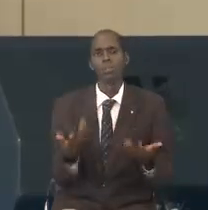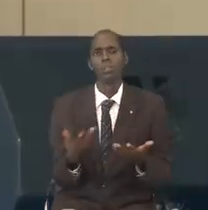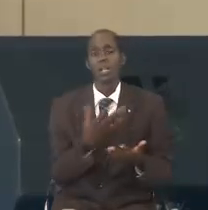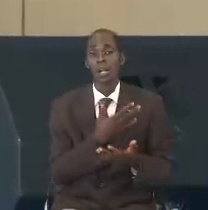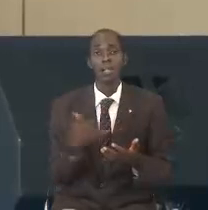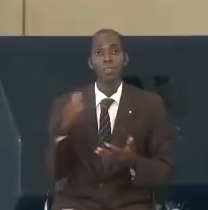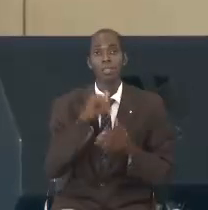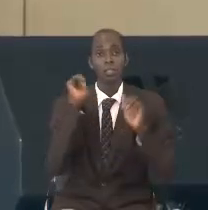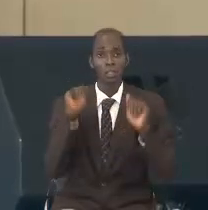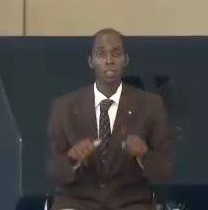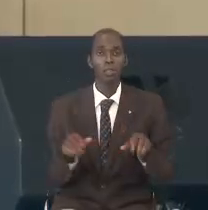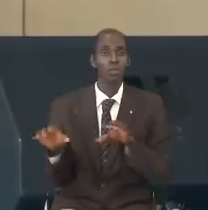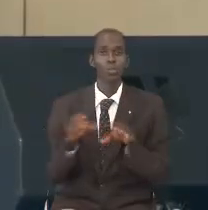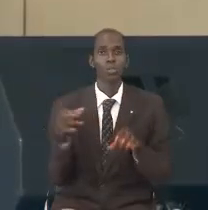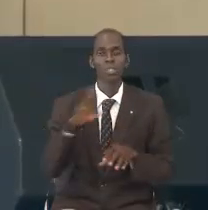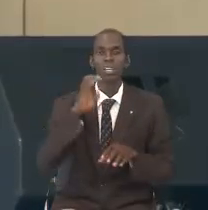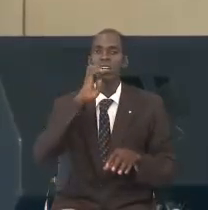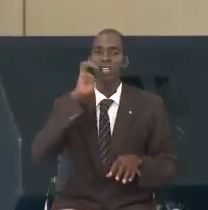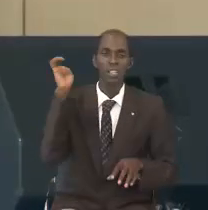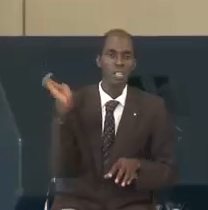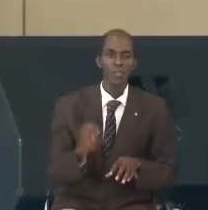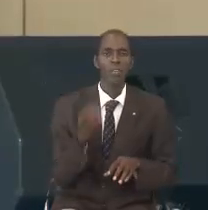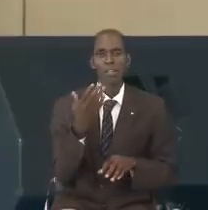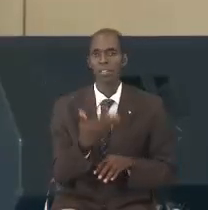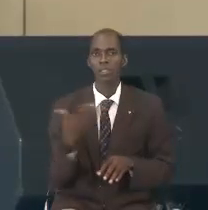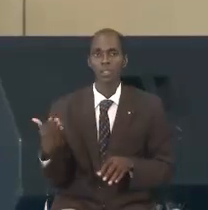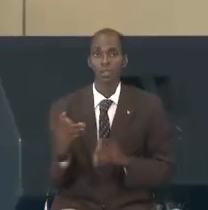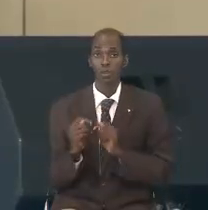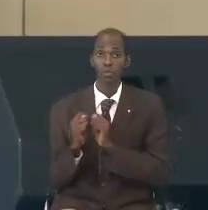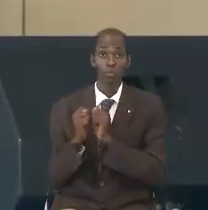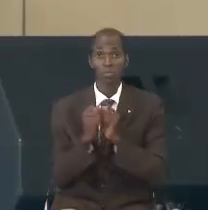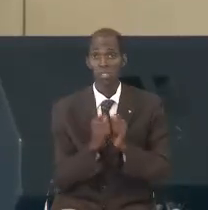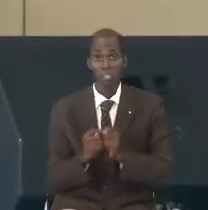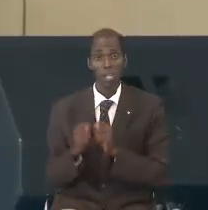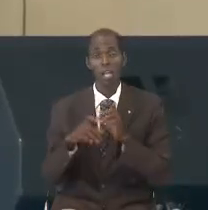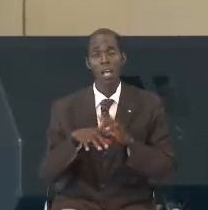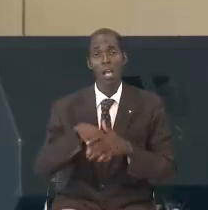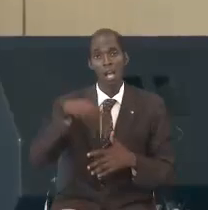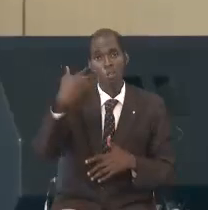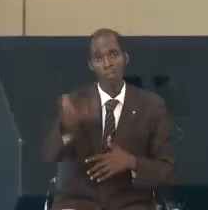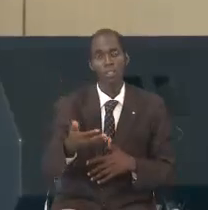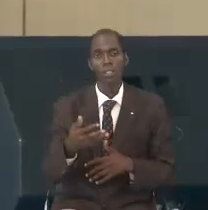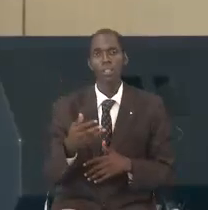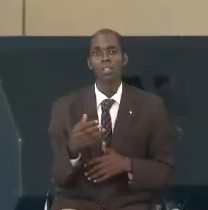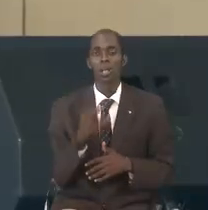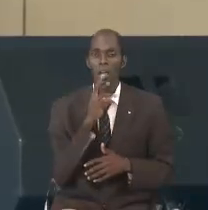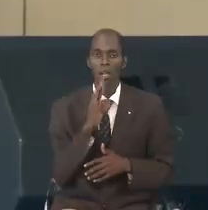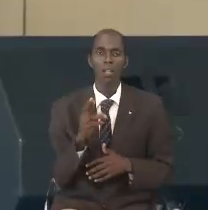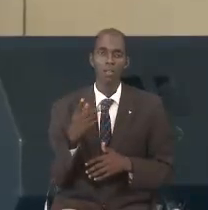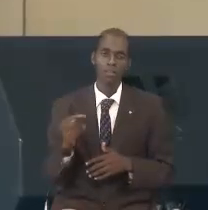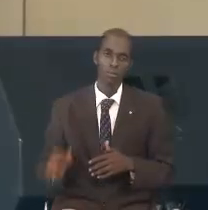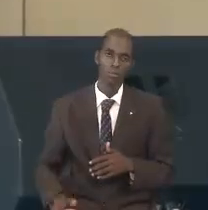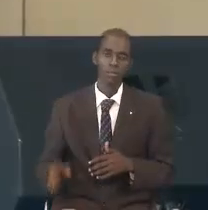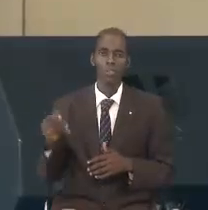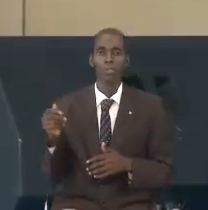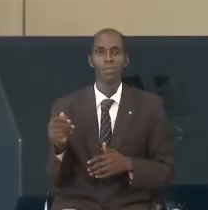do their evil thing together. Outside, no shame.